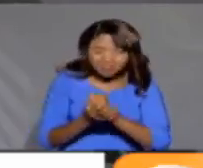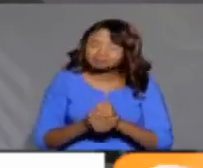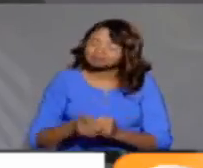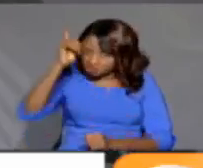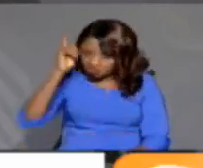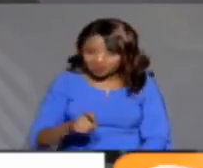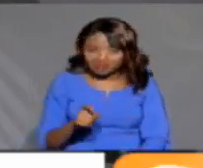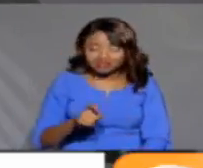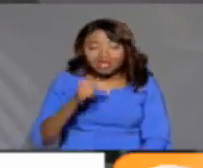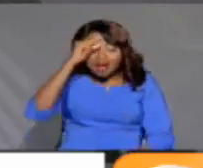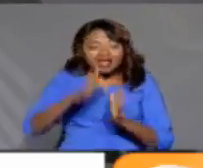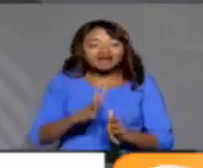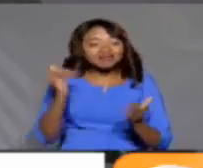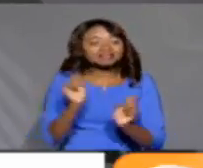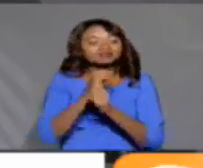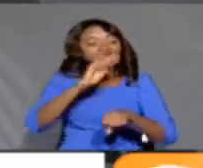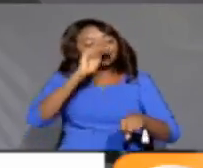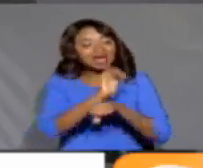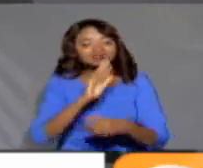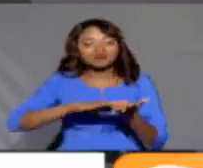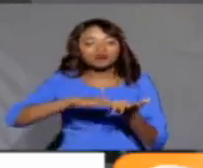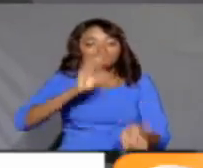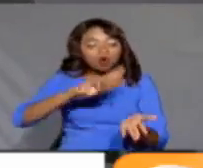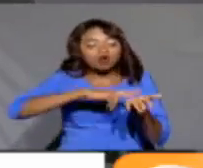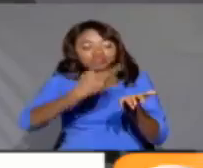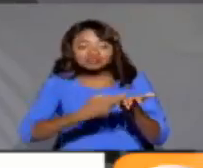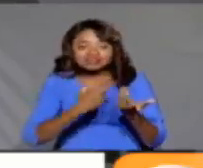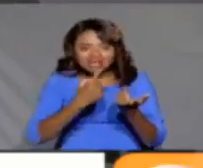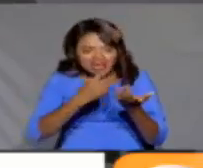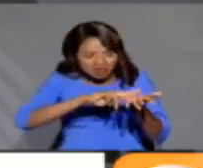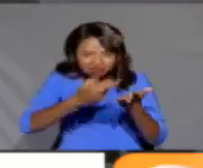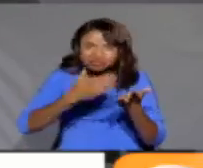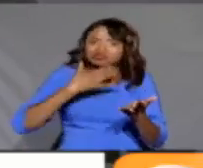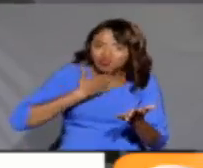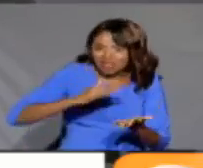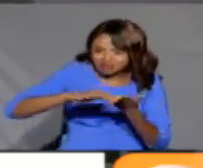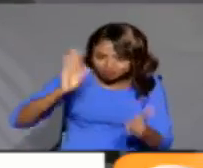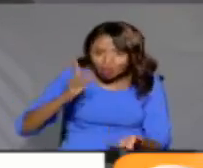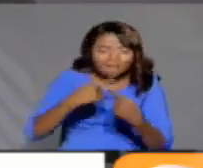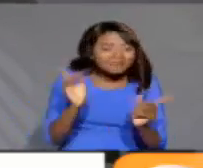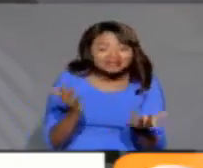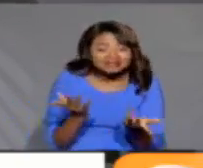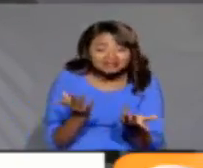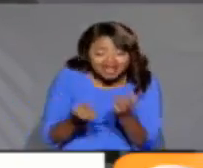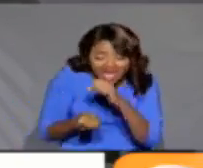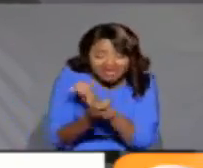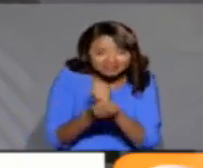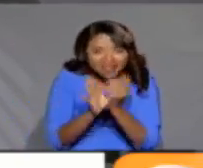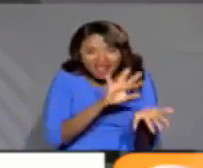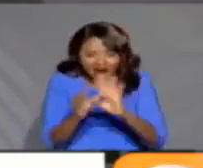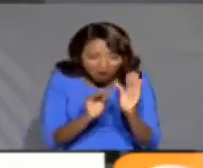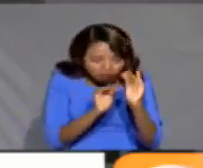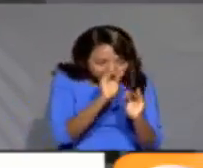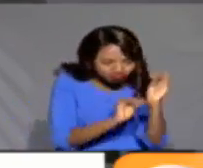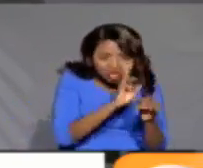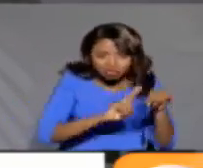ask for more resources and frown when asked to account. They cannot stage walks to the Supreme Court demanding advisory opinions from the